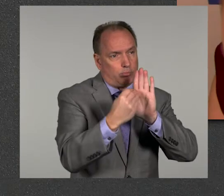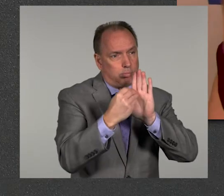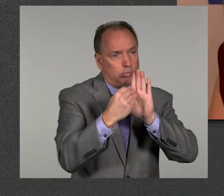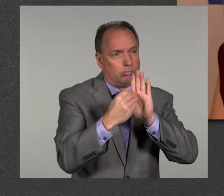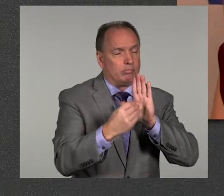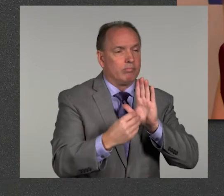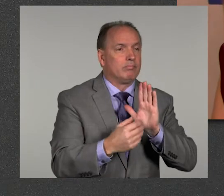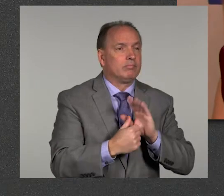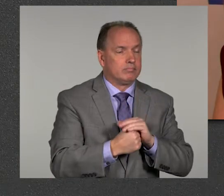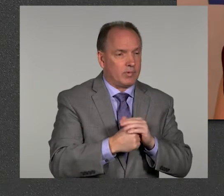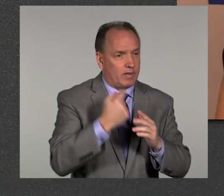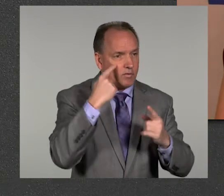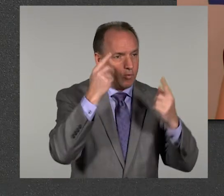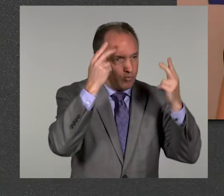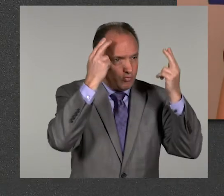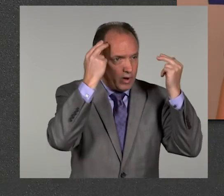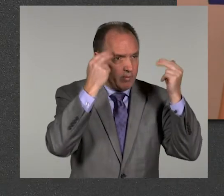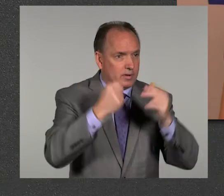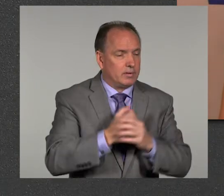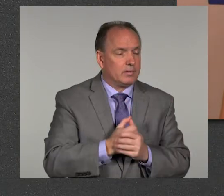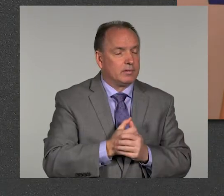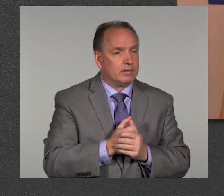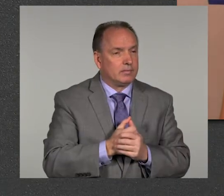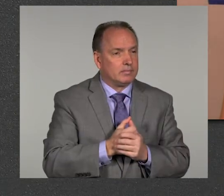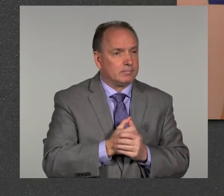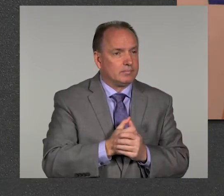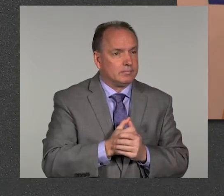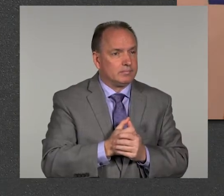Two eyes for my rabbit.